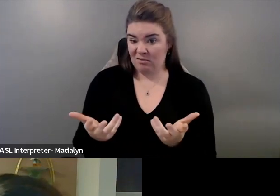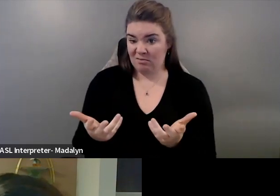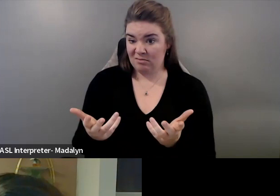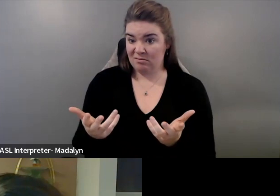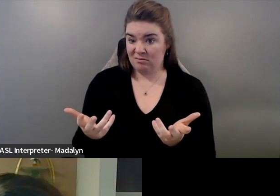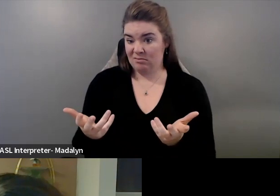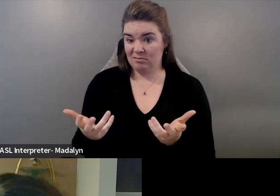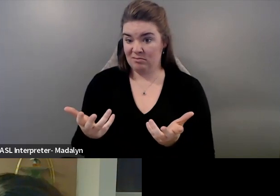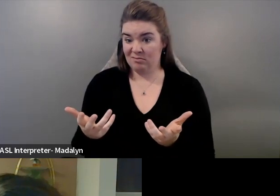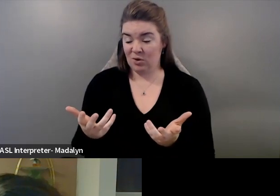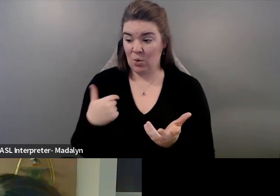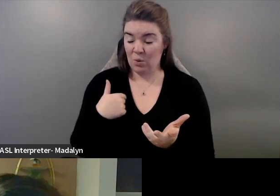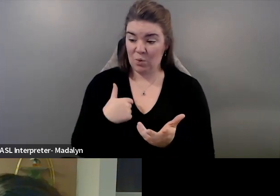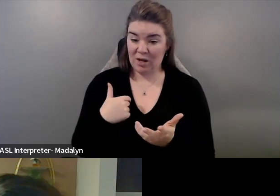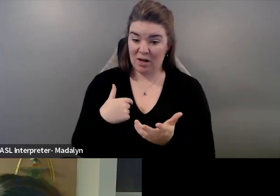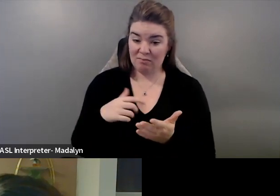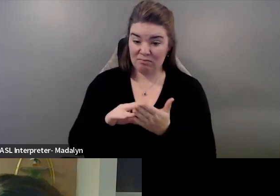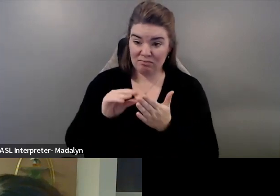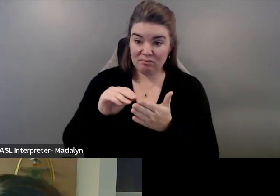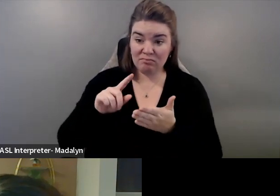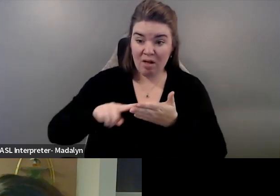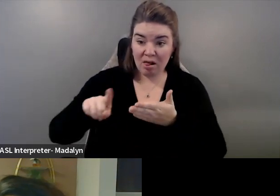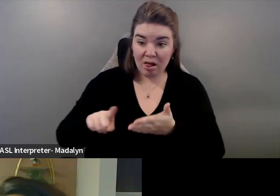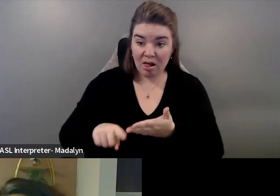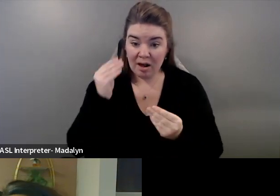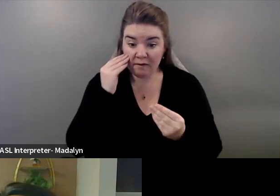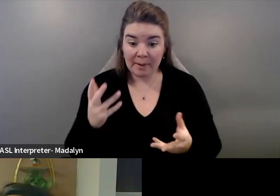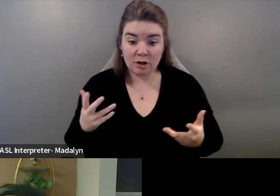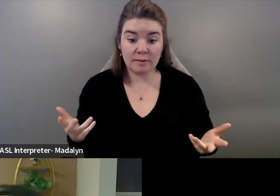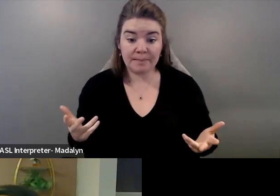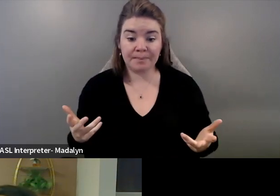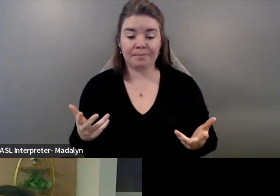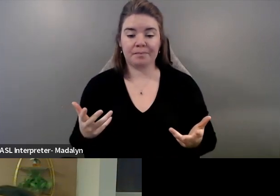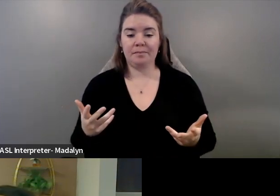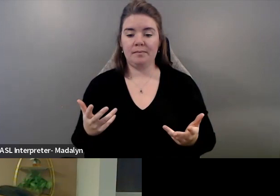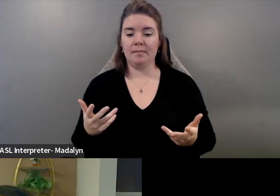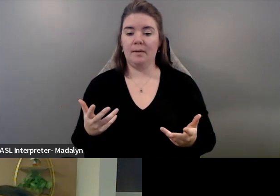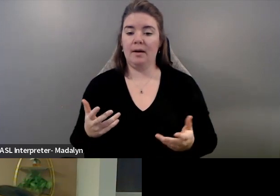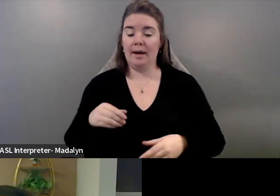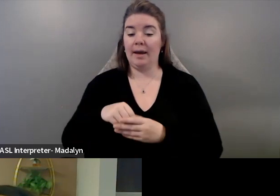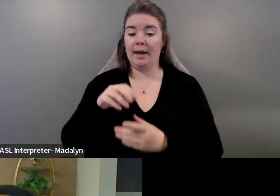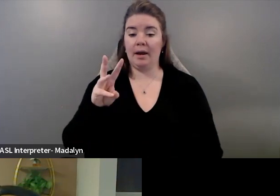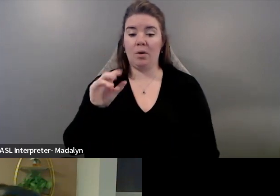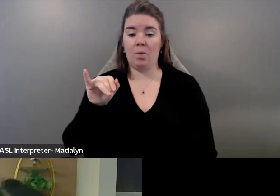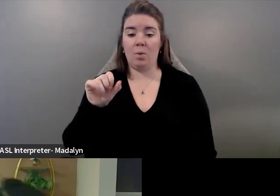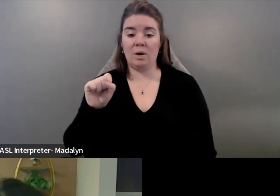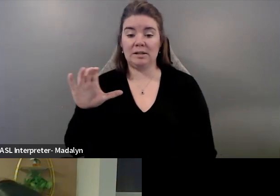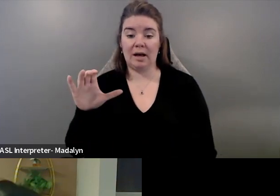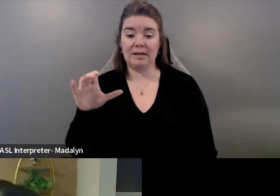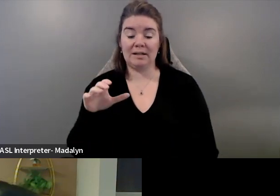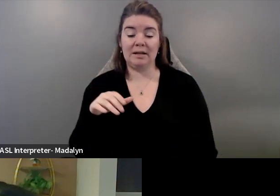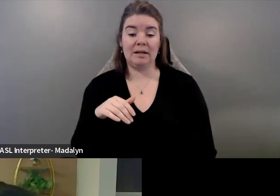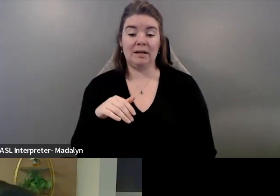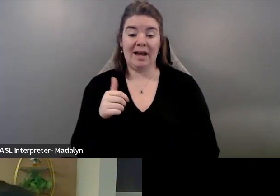that information. Is we have in Wisconsin, every single meeting that we do has